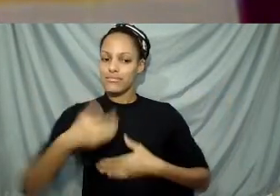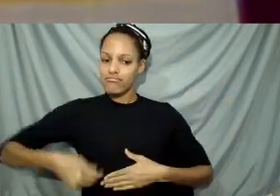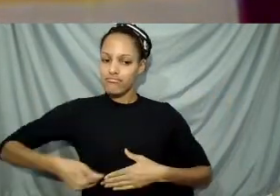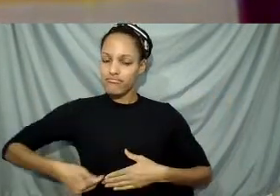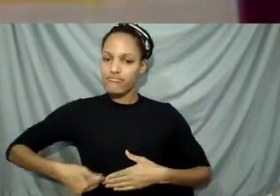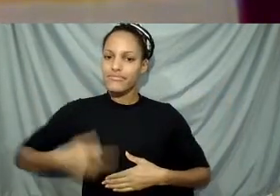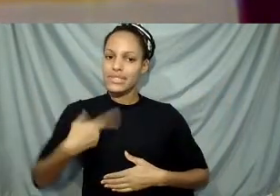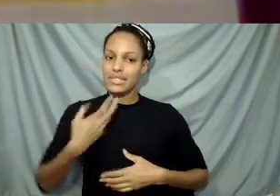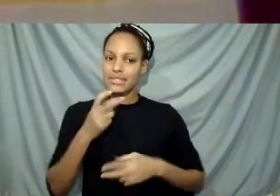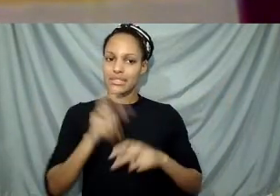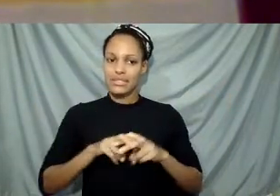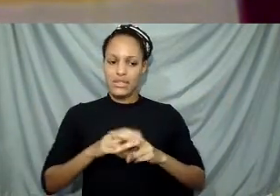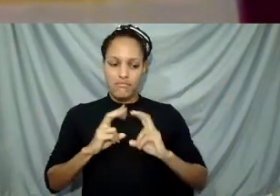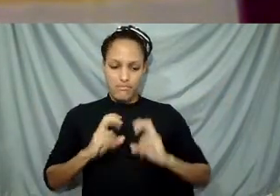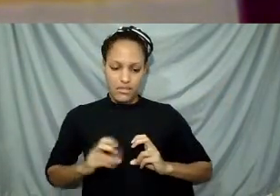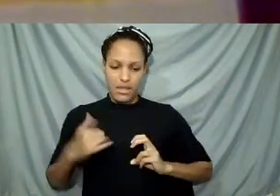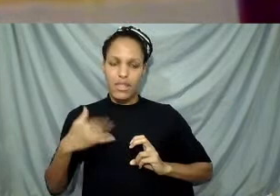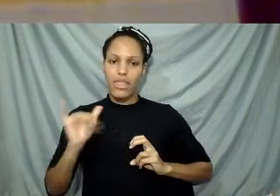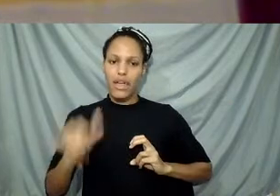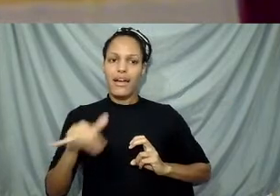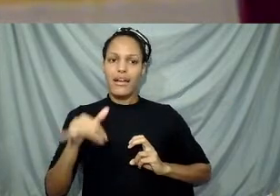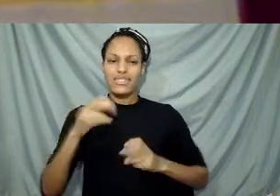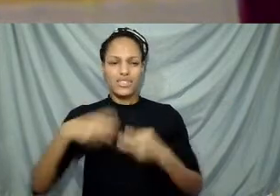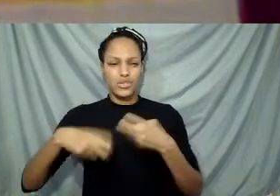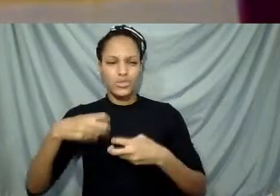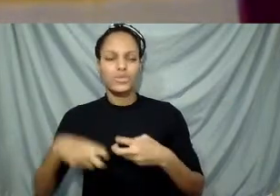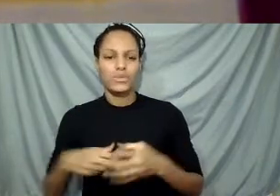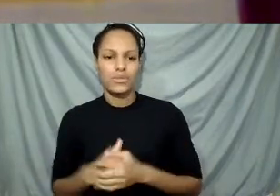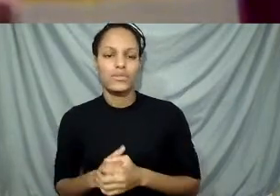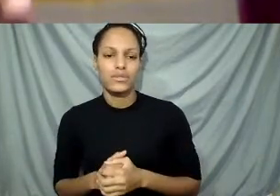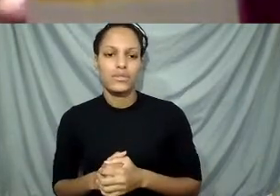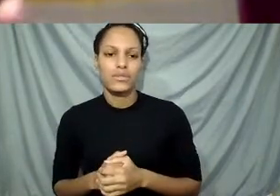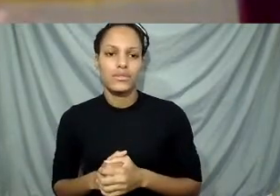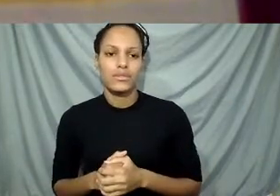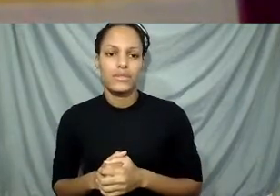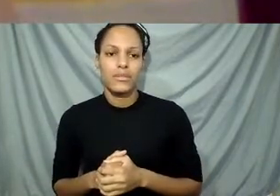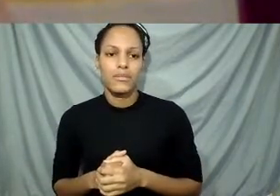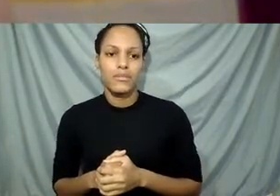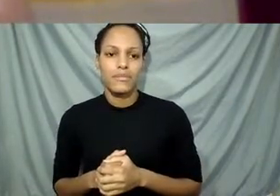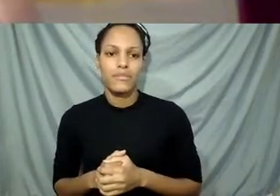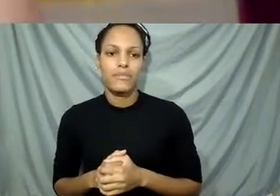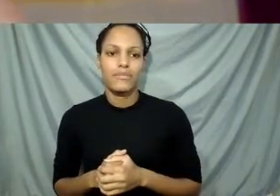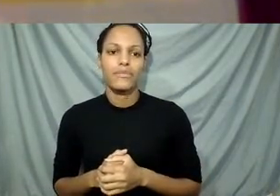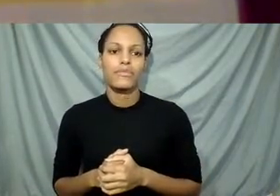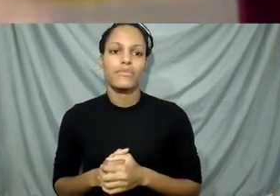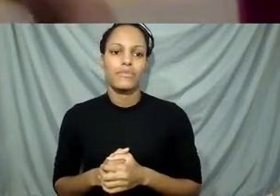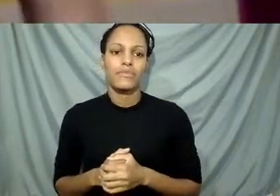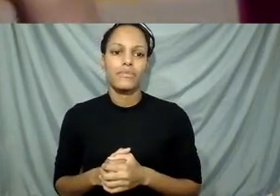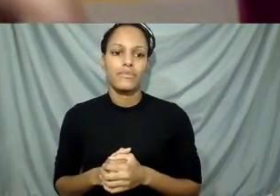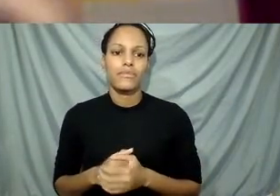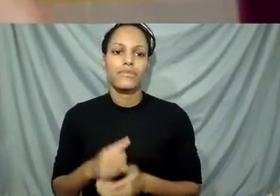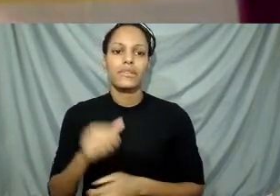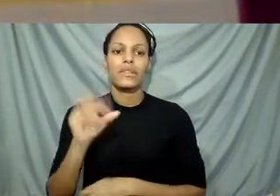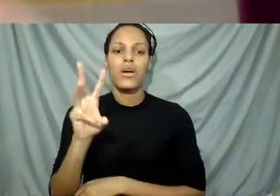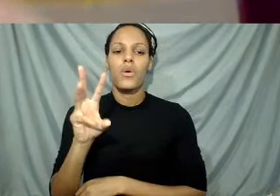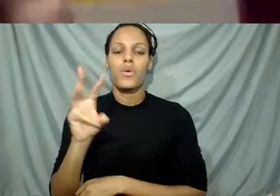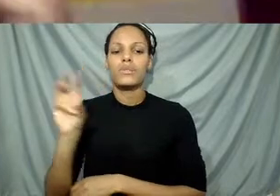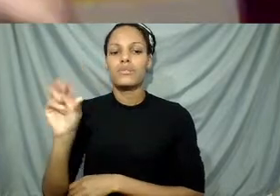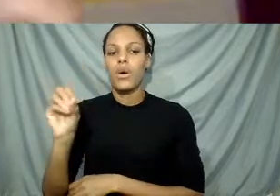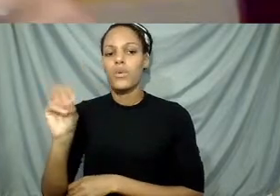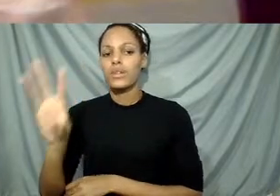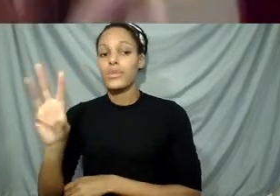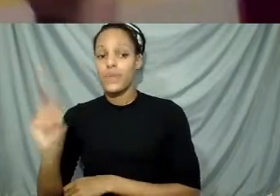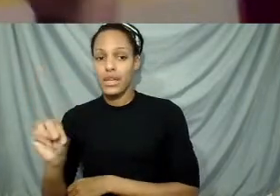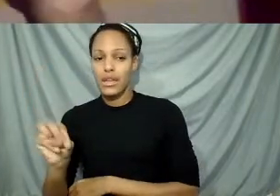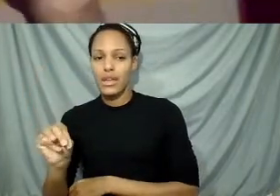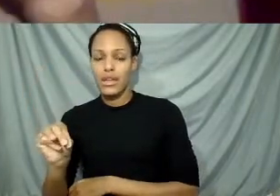And when I went to UWM, it was after doing all of this kind of undoing and really digging deep and